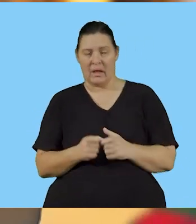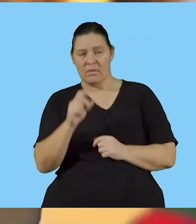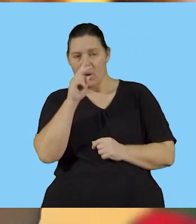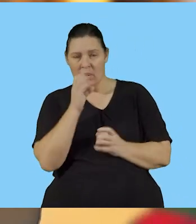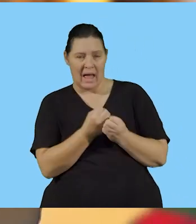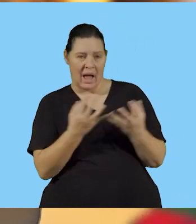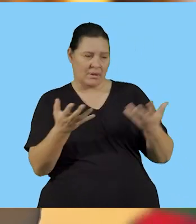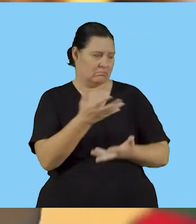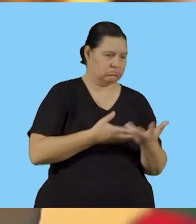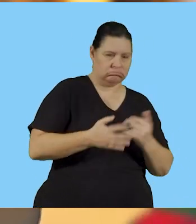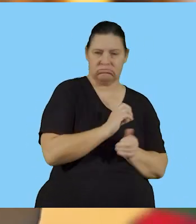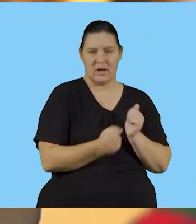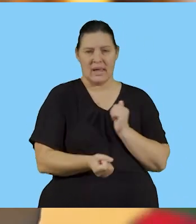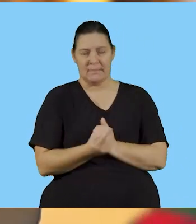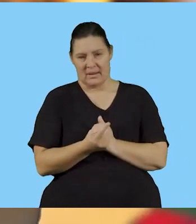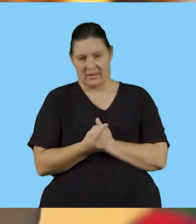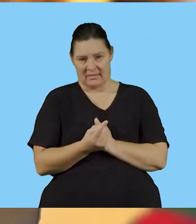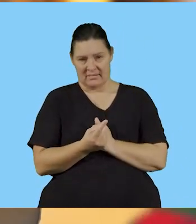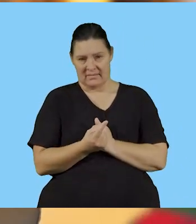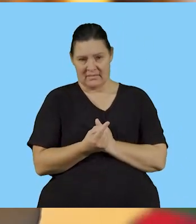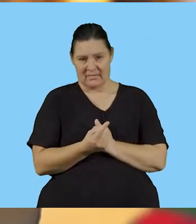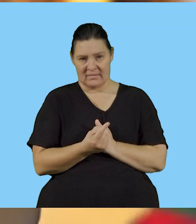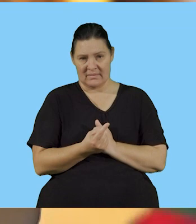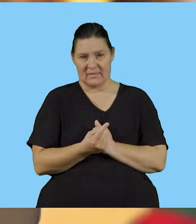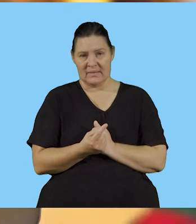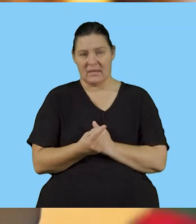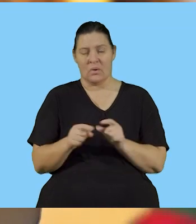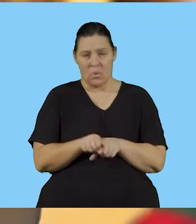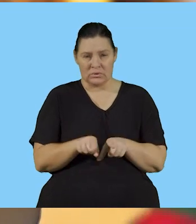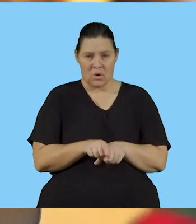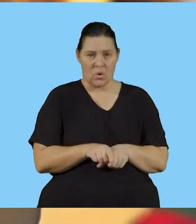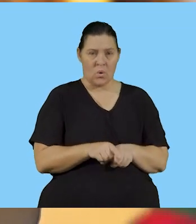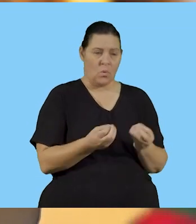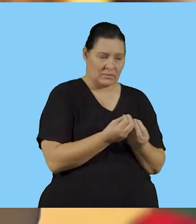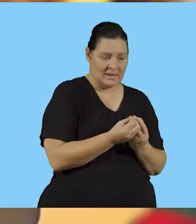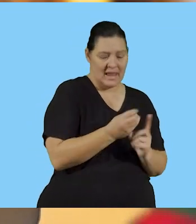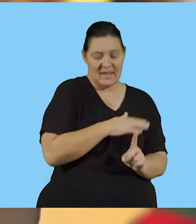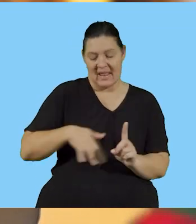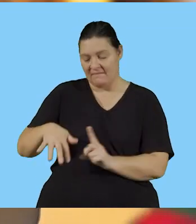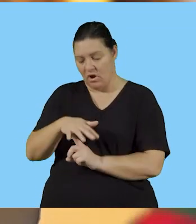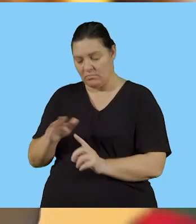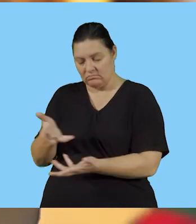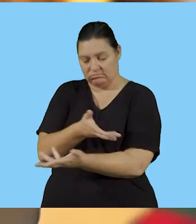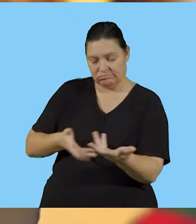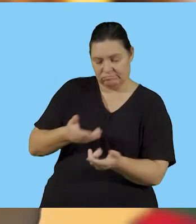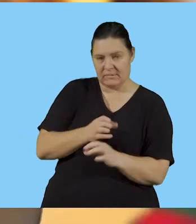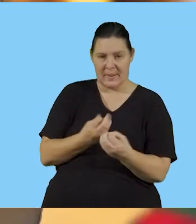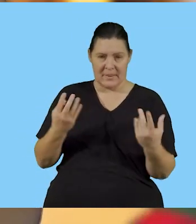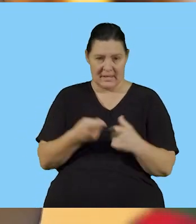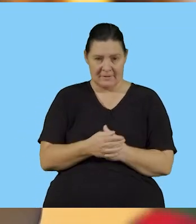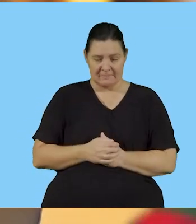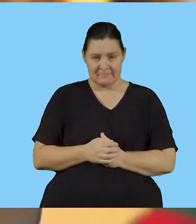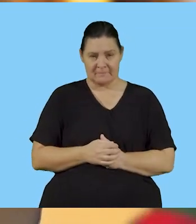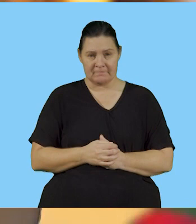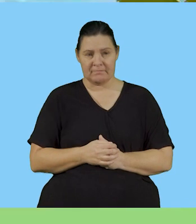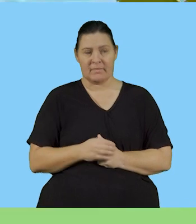looking at how many interactions are happening between organisms and also between the organisms and their environment. Now